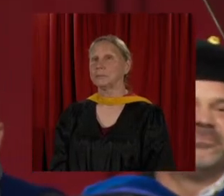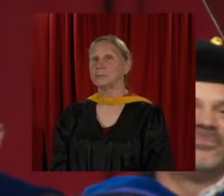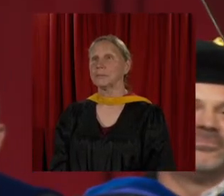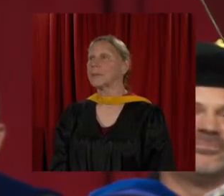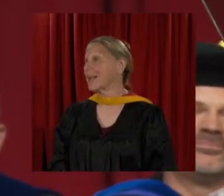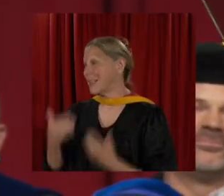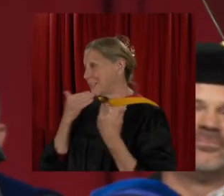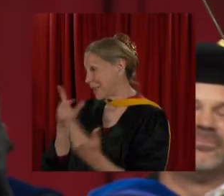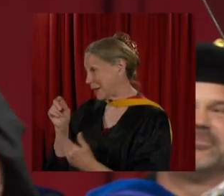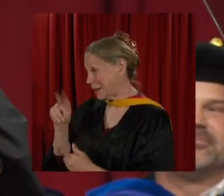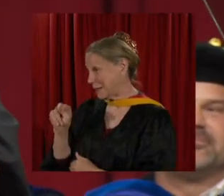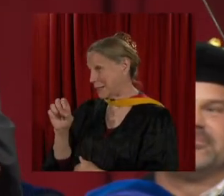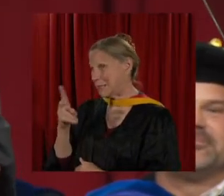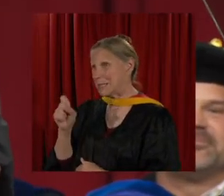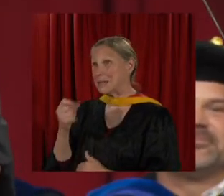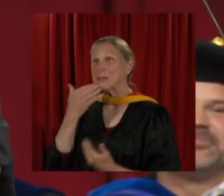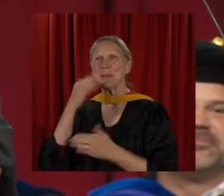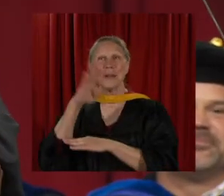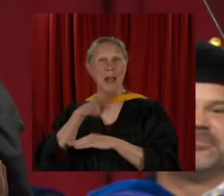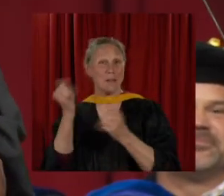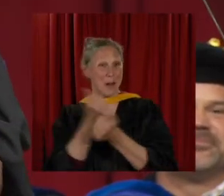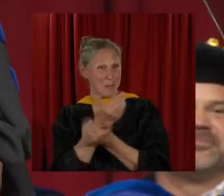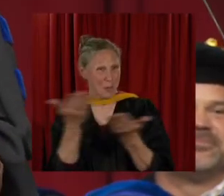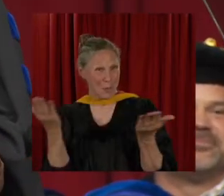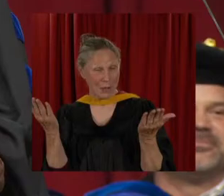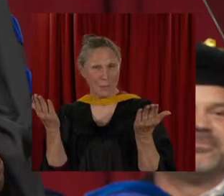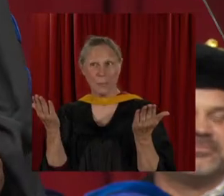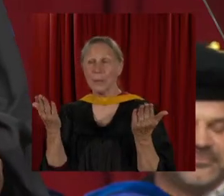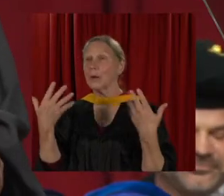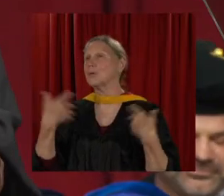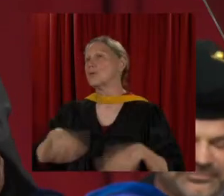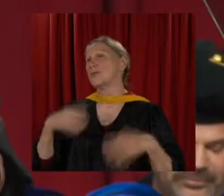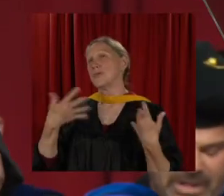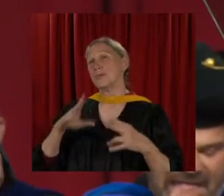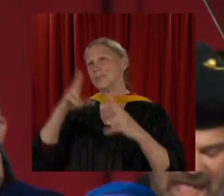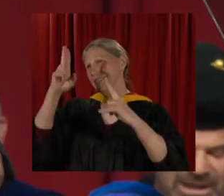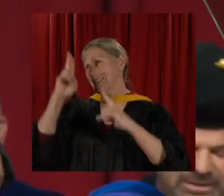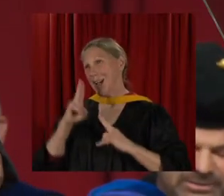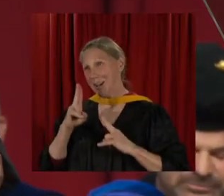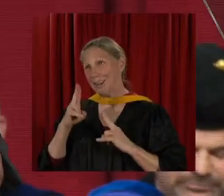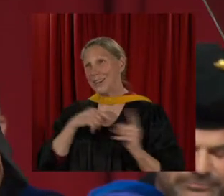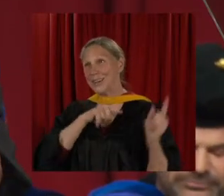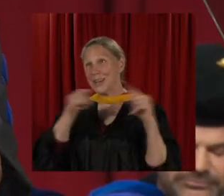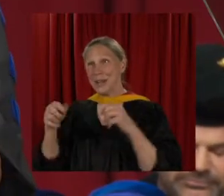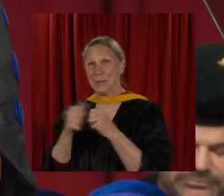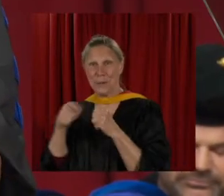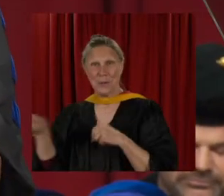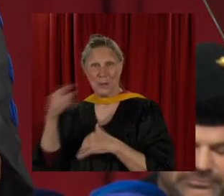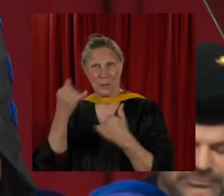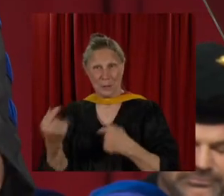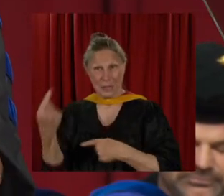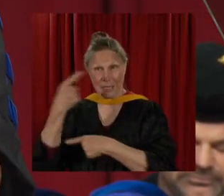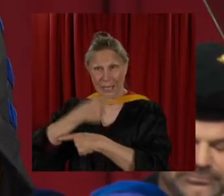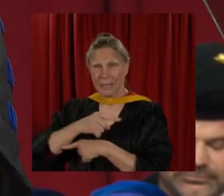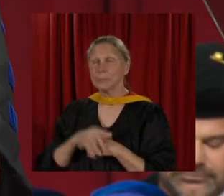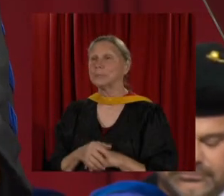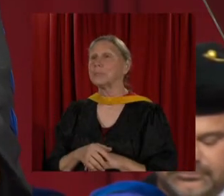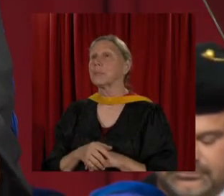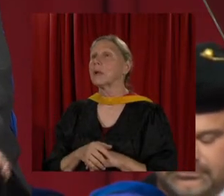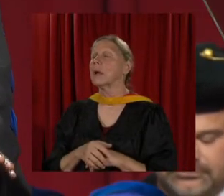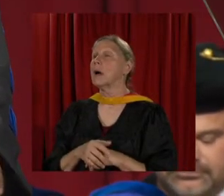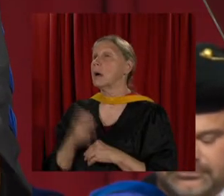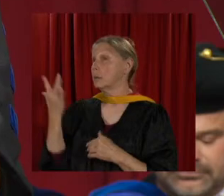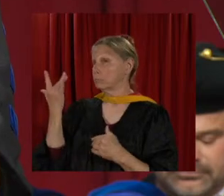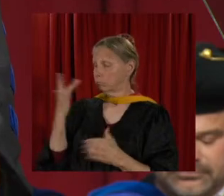Thank you, Dean Shields, and good afternoon, everyone. Such a pleasure to be here with you today and take part